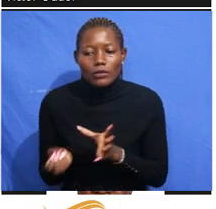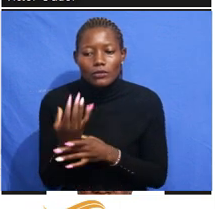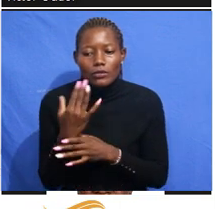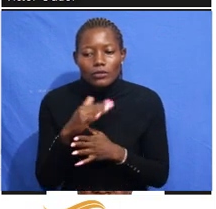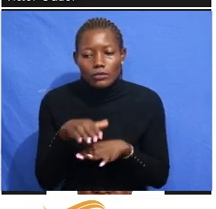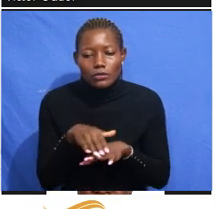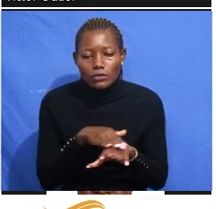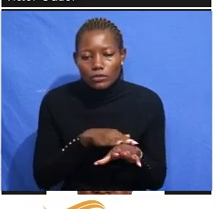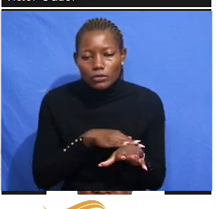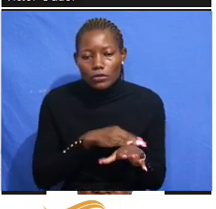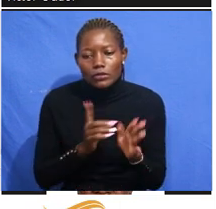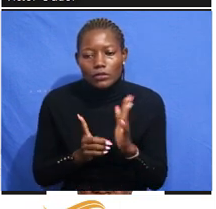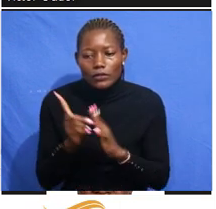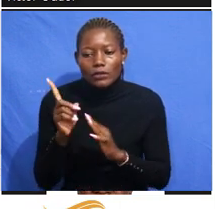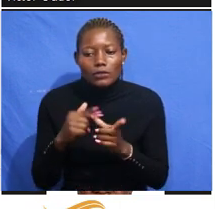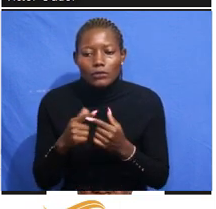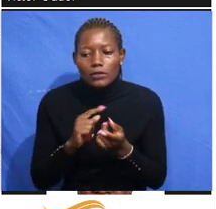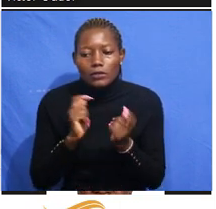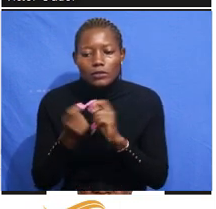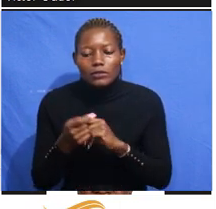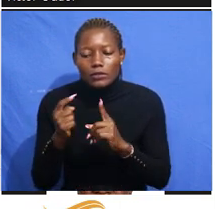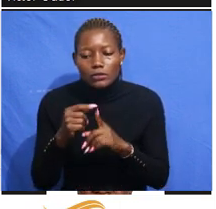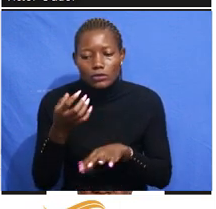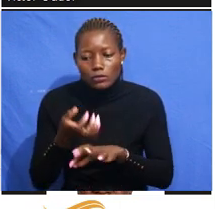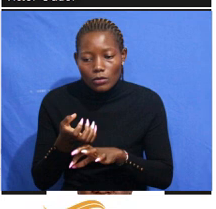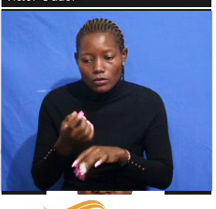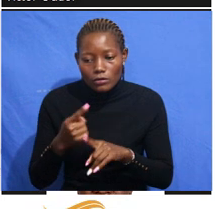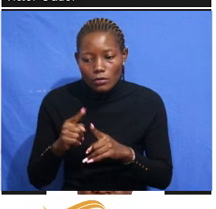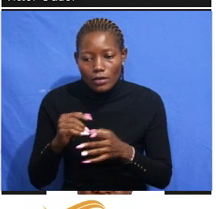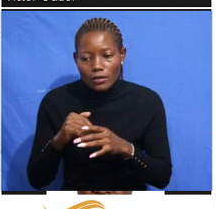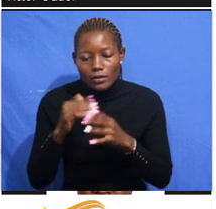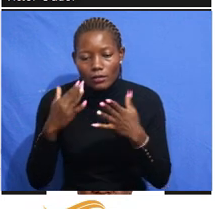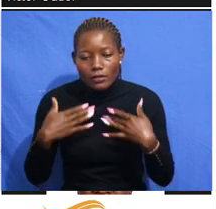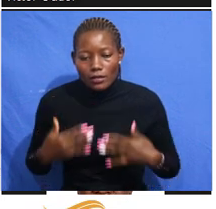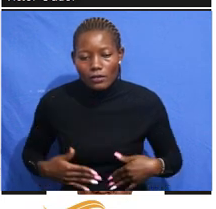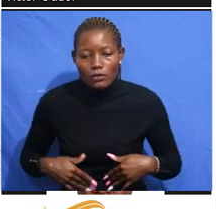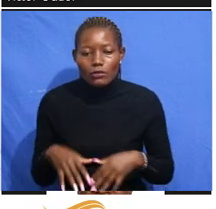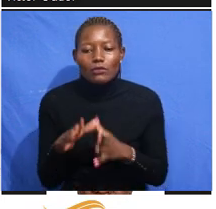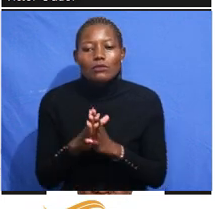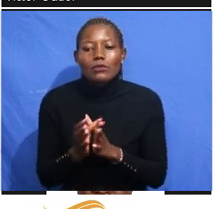slowly transforms into bones. But in the human growth development